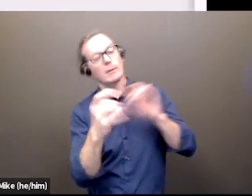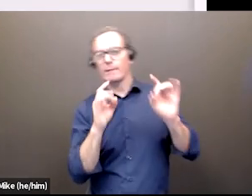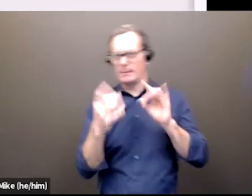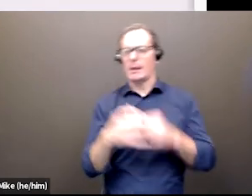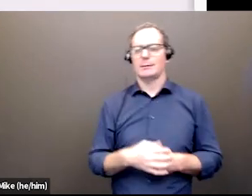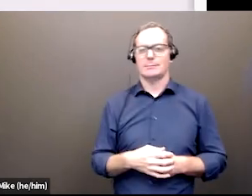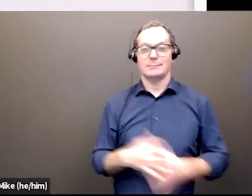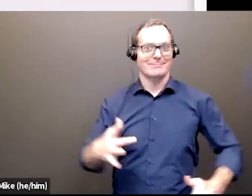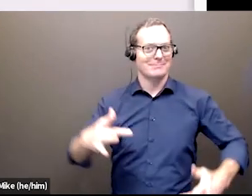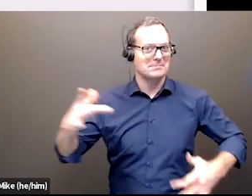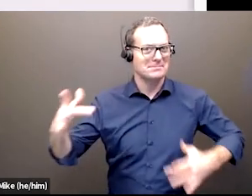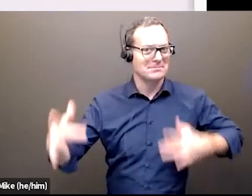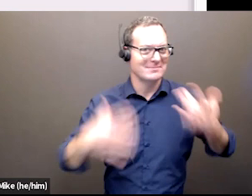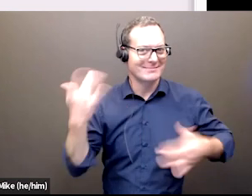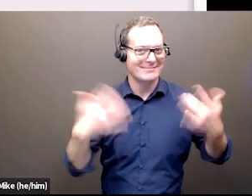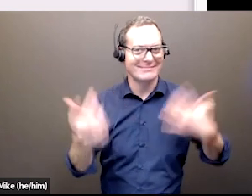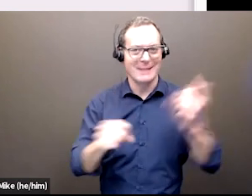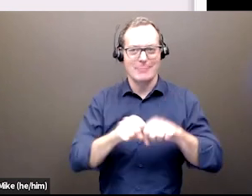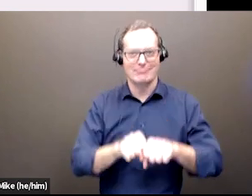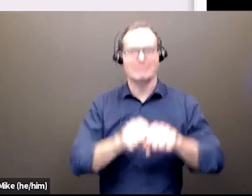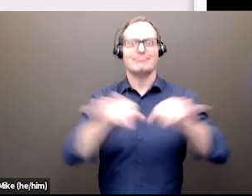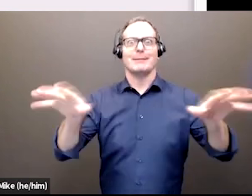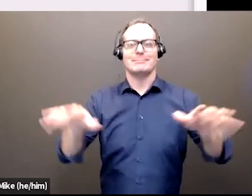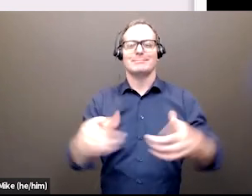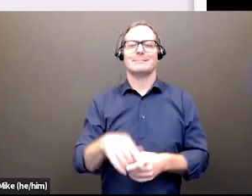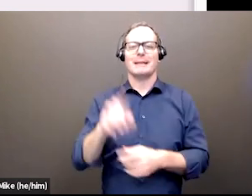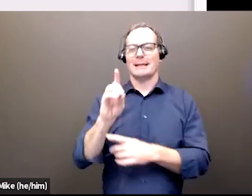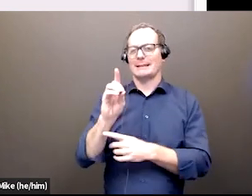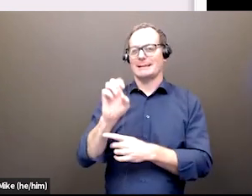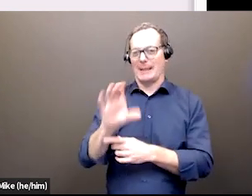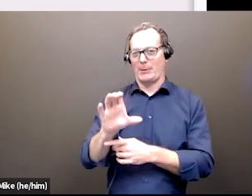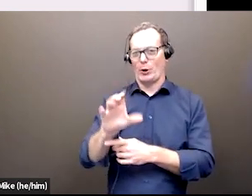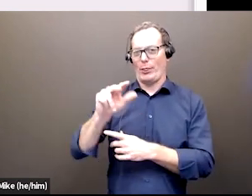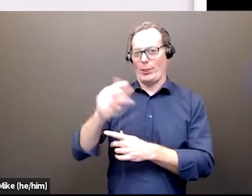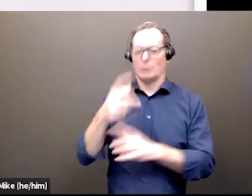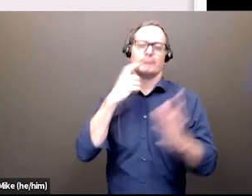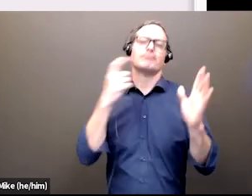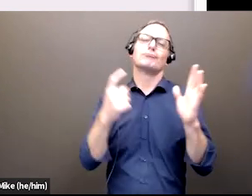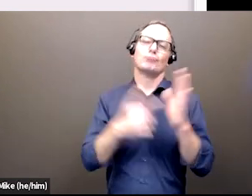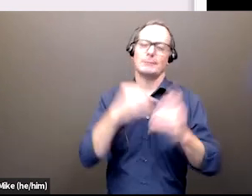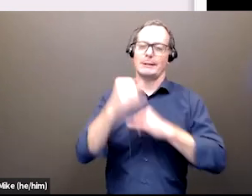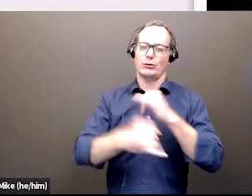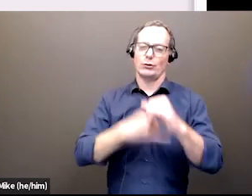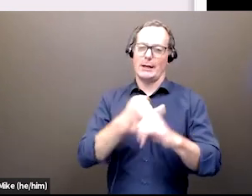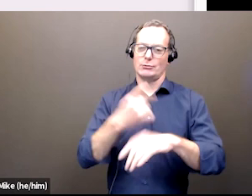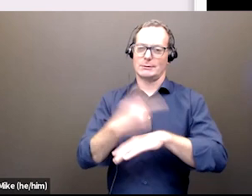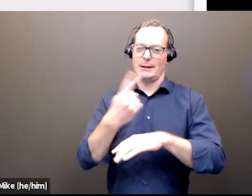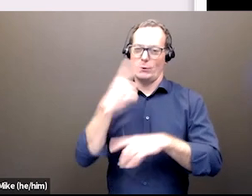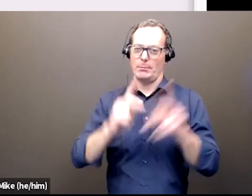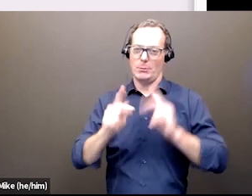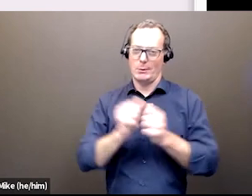National Disability Supports website on December 3rd in recognition of International Day of Persons with